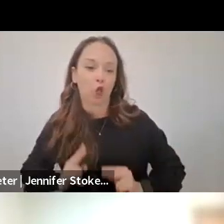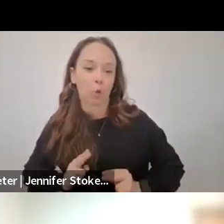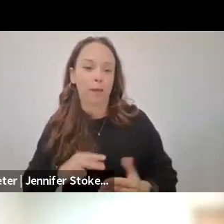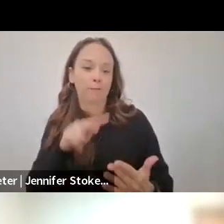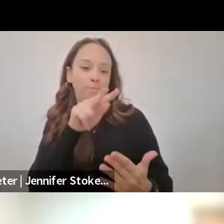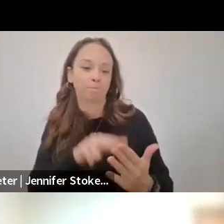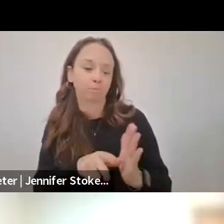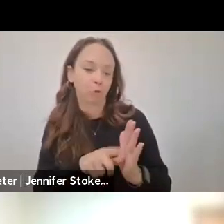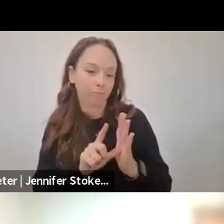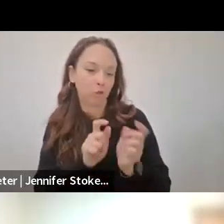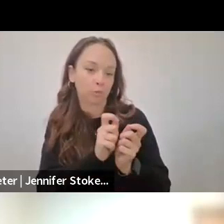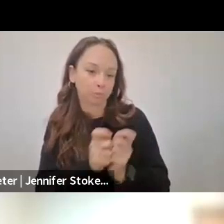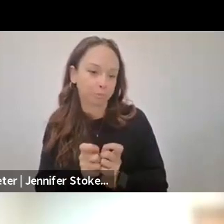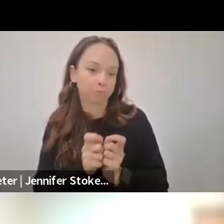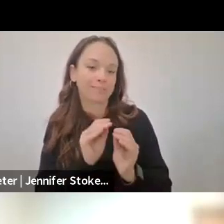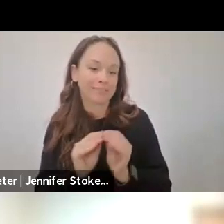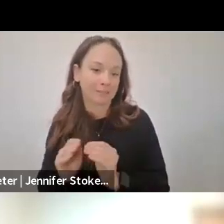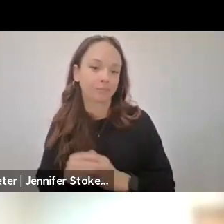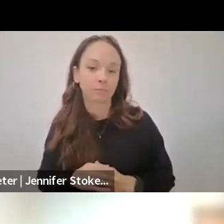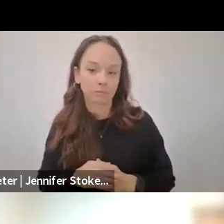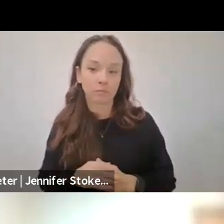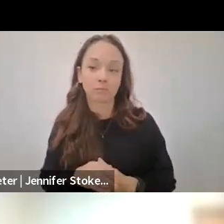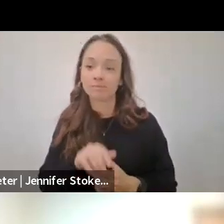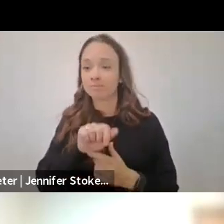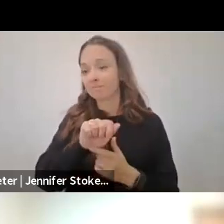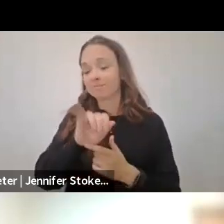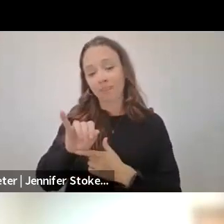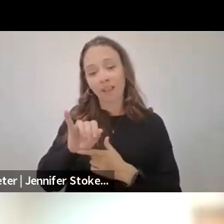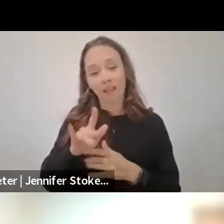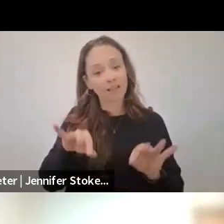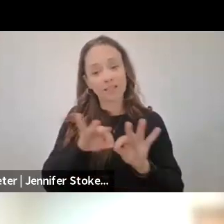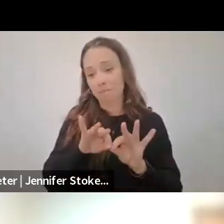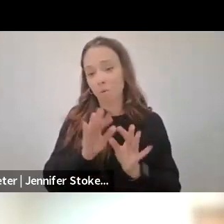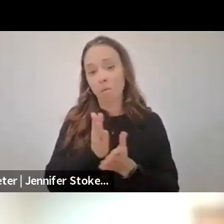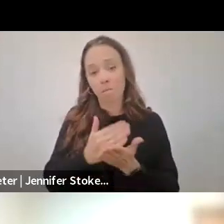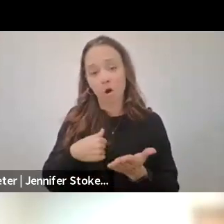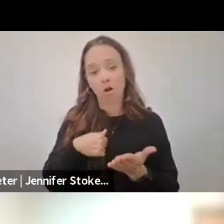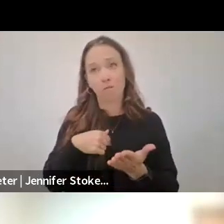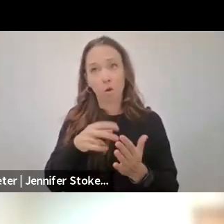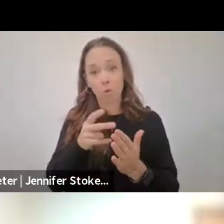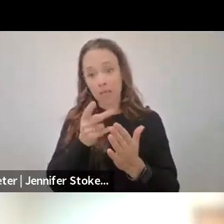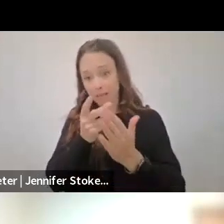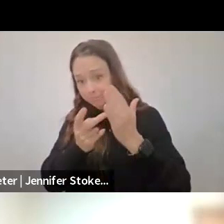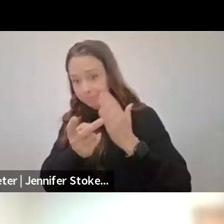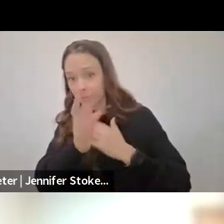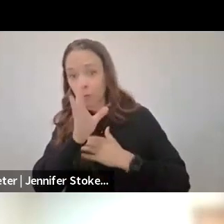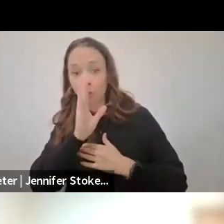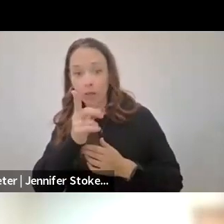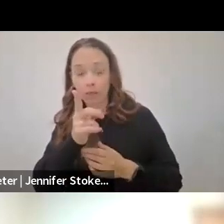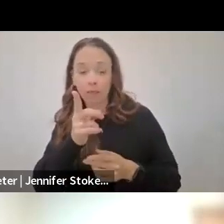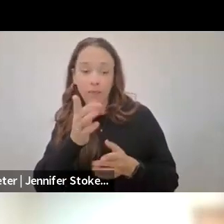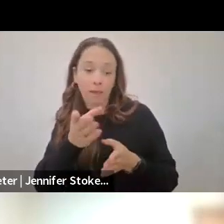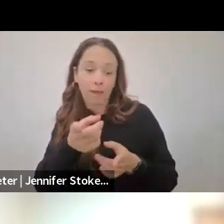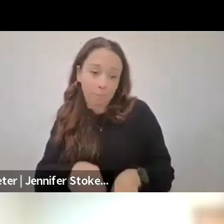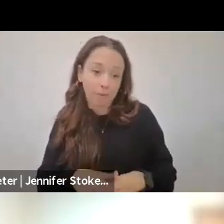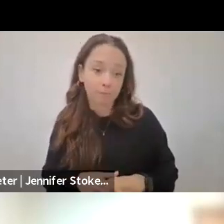be in there. We're moving. AI is a very important part of what we're looking towards in the future. And